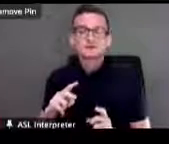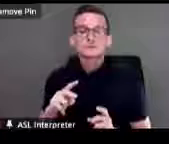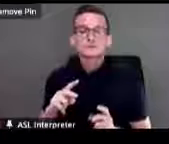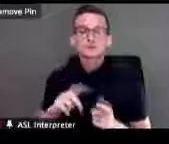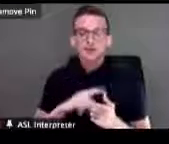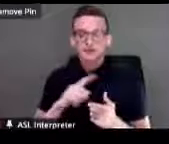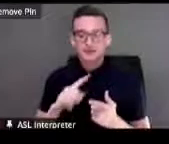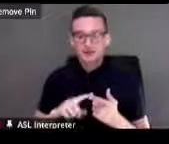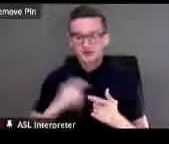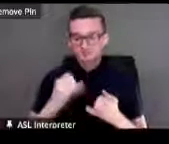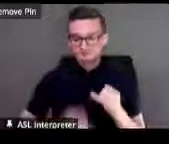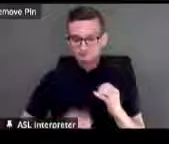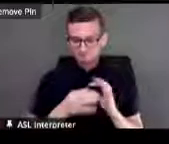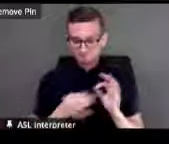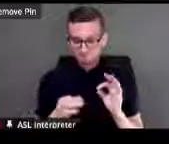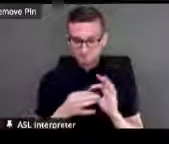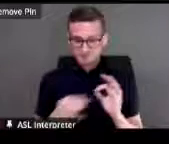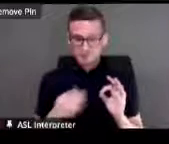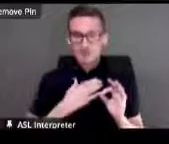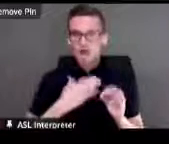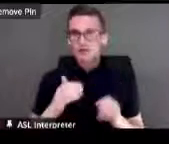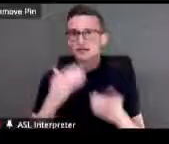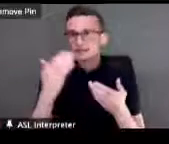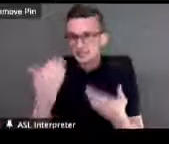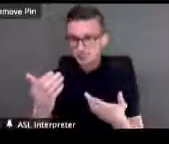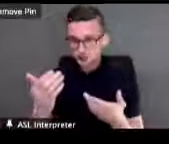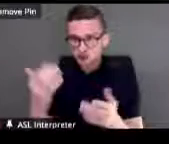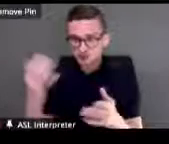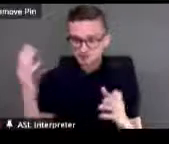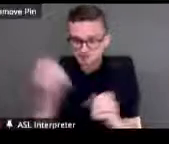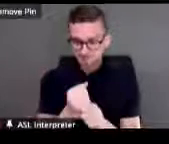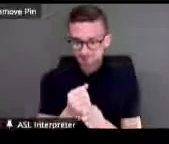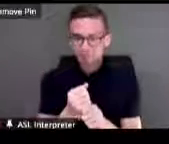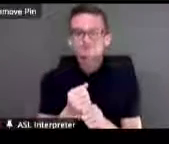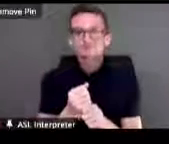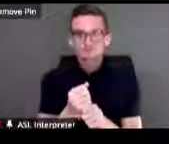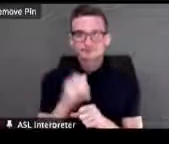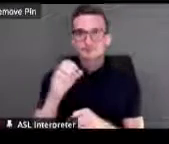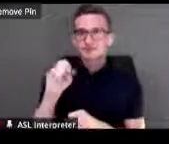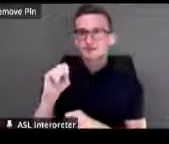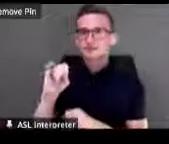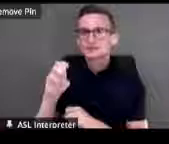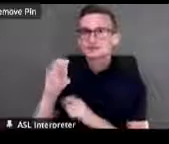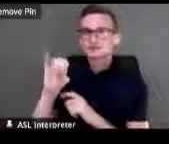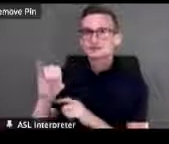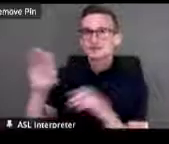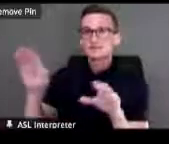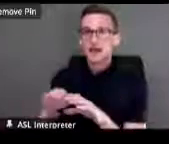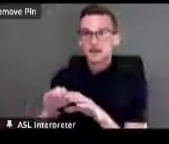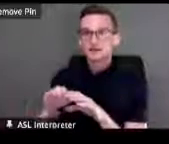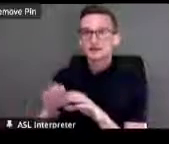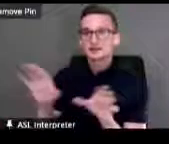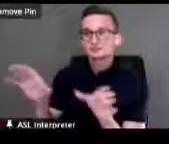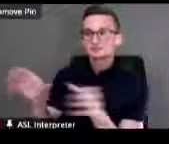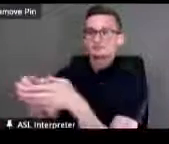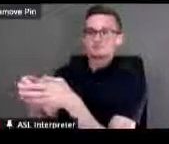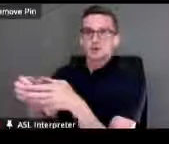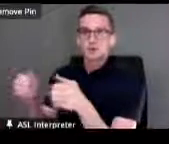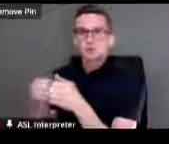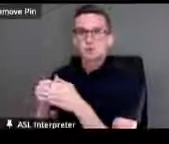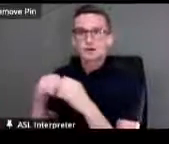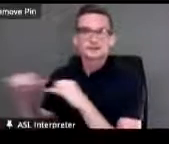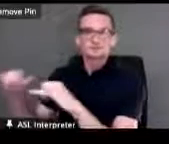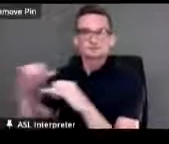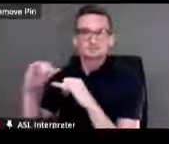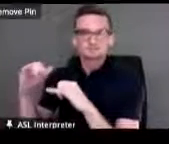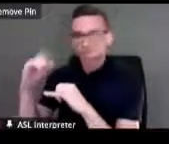up, basically the recommendation is to put Simi Valley in with like-minded people, probably to the